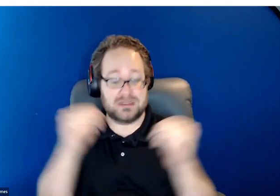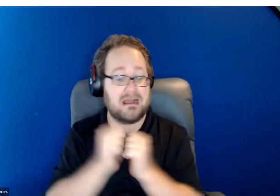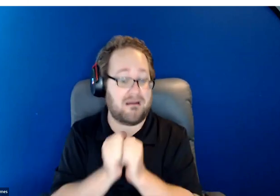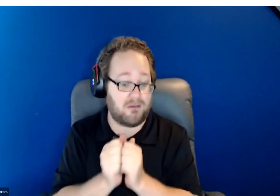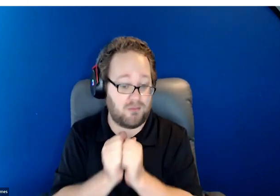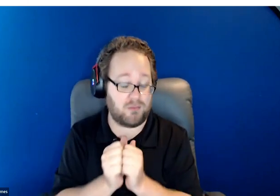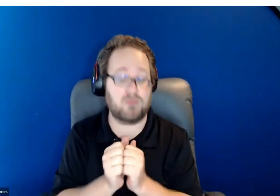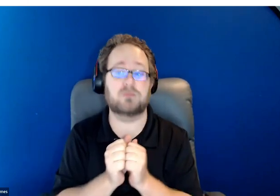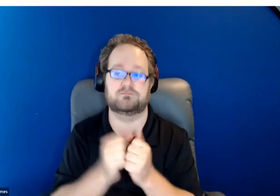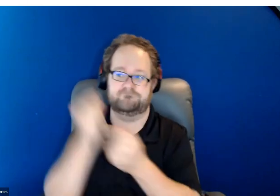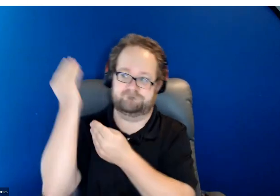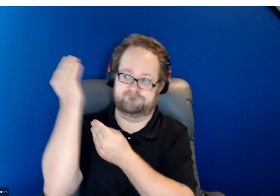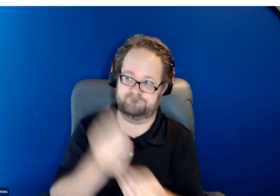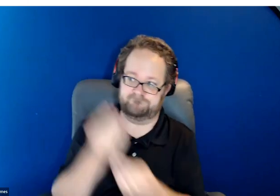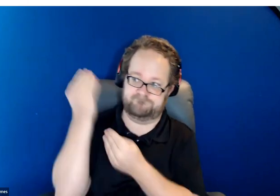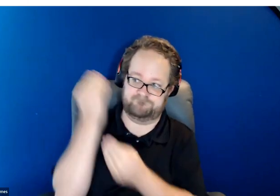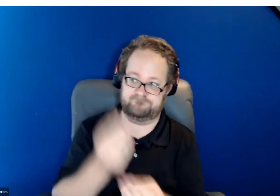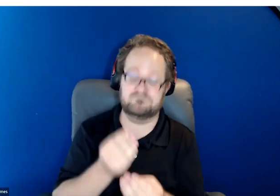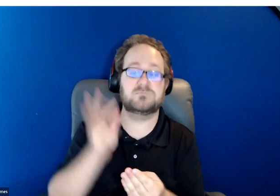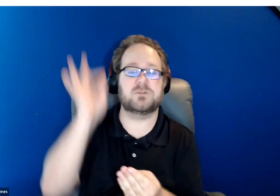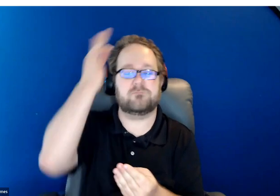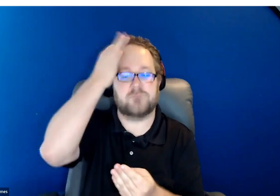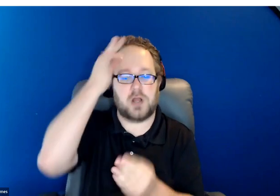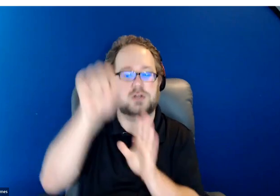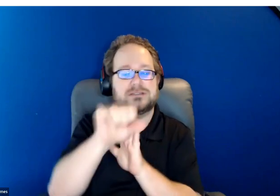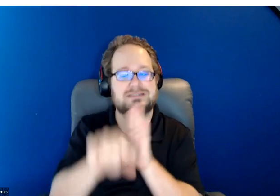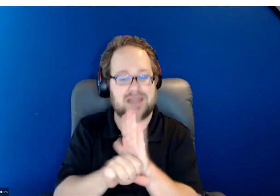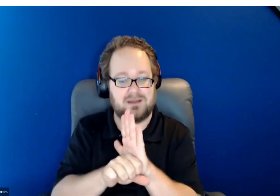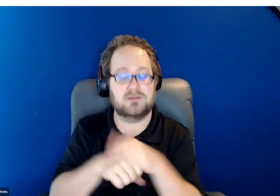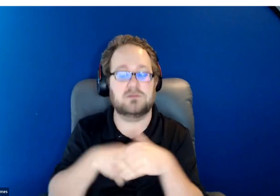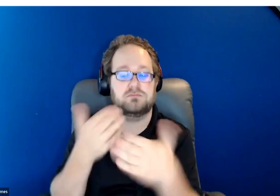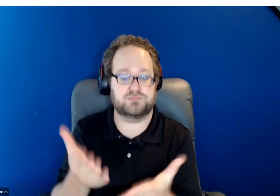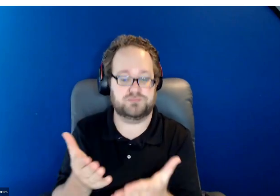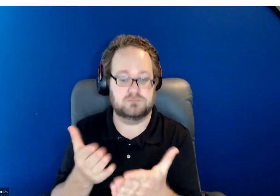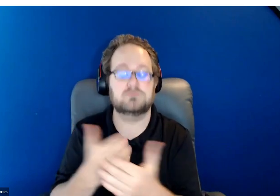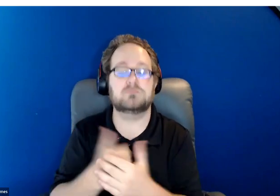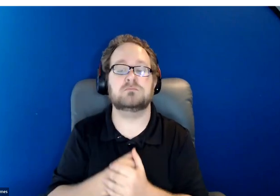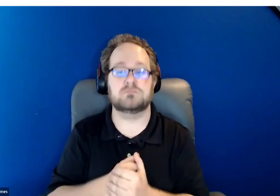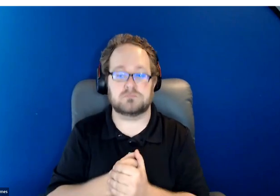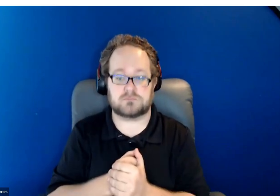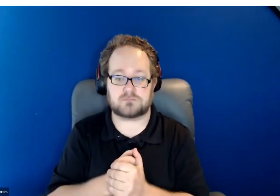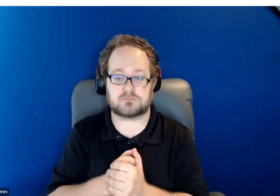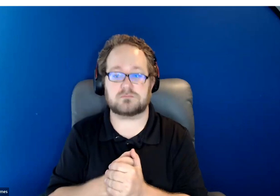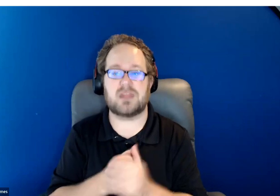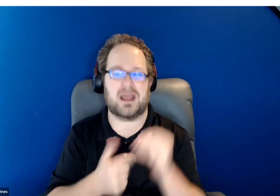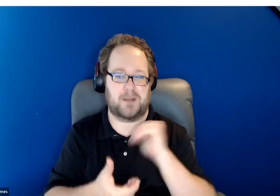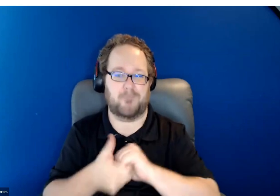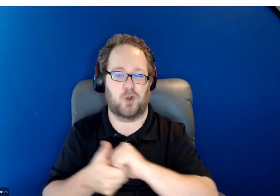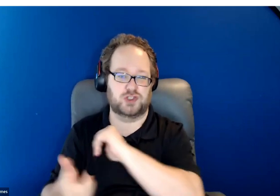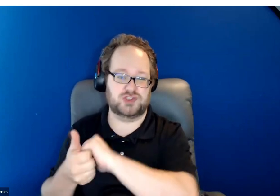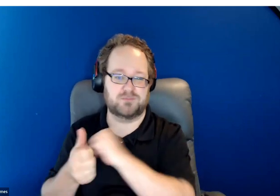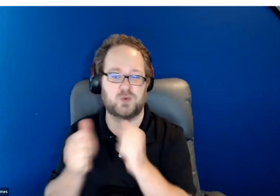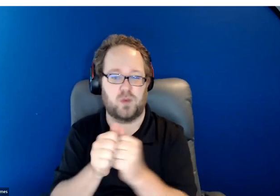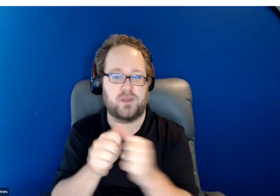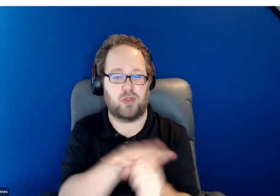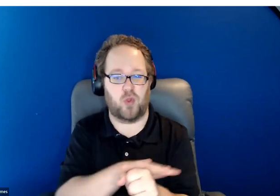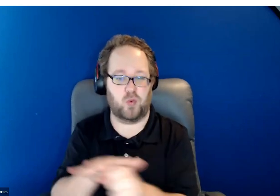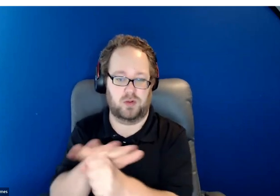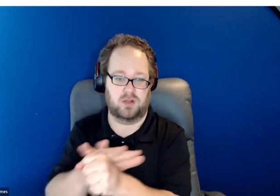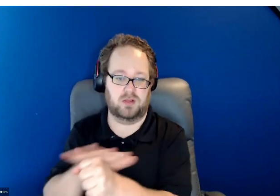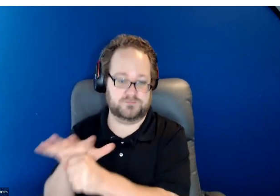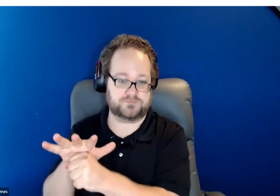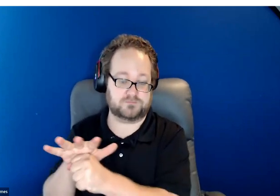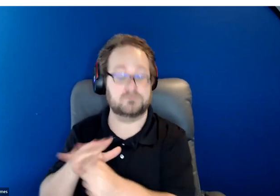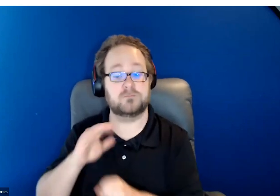federal, state, and local funding, policy, and cross-sector partnerships. The federal government is investing in several initiatives